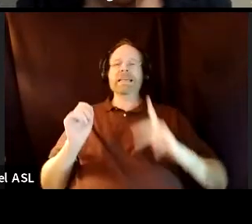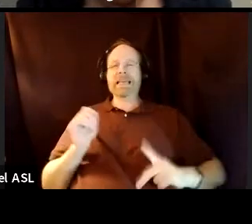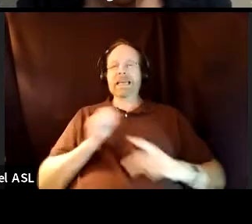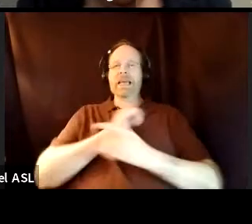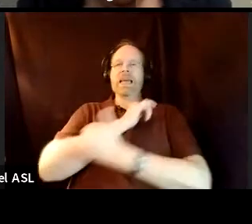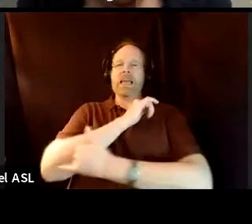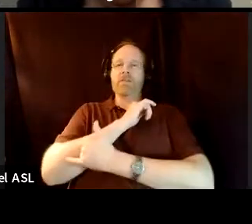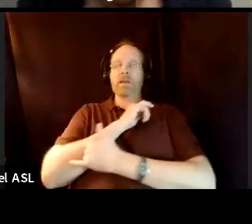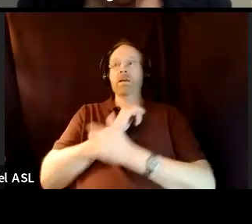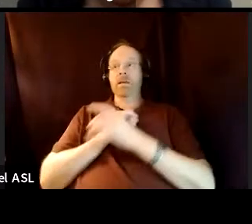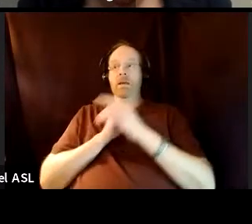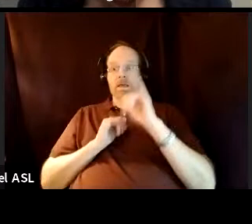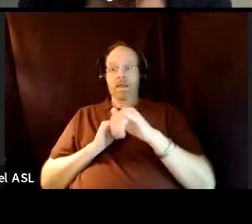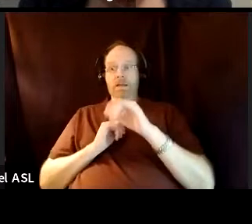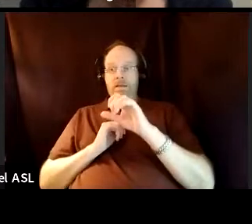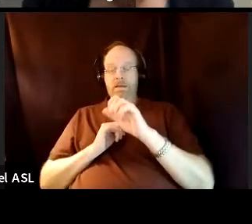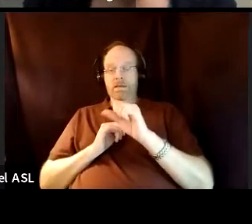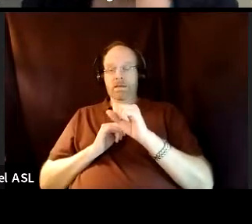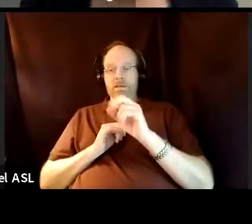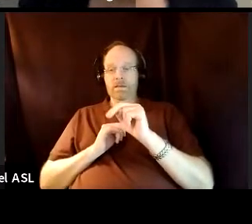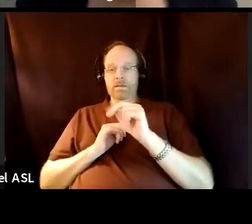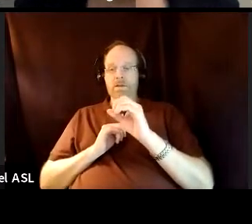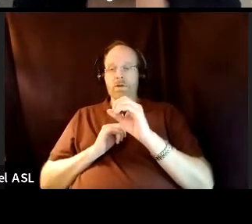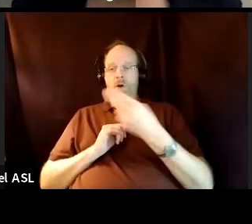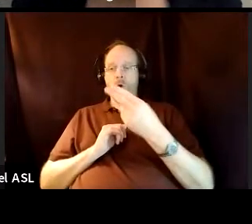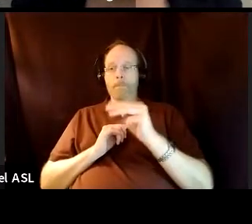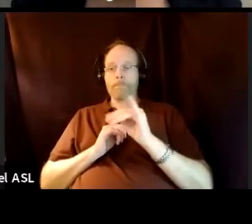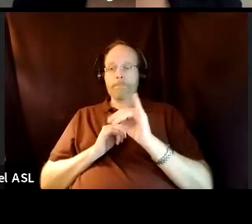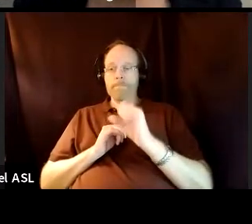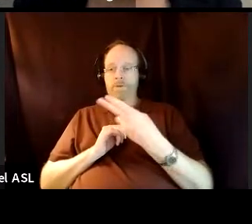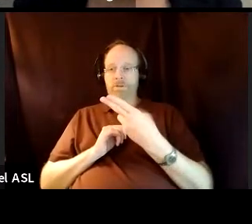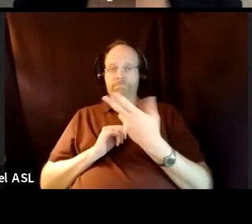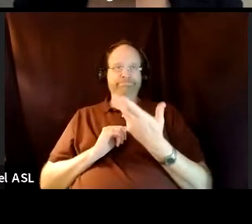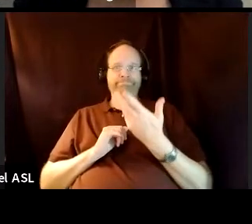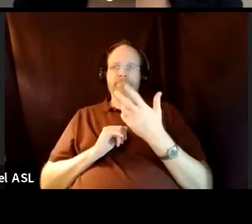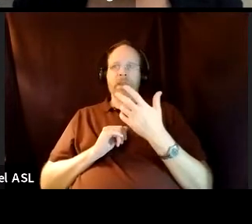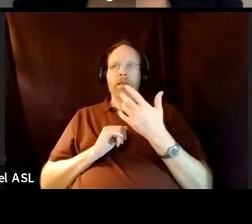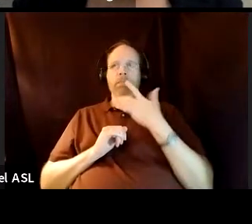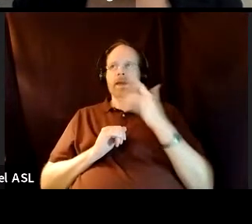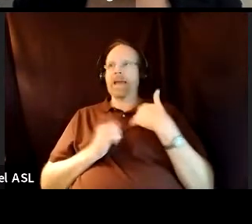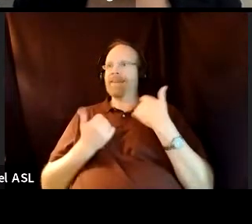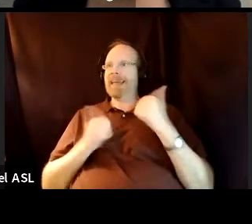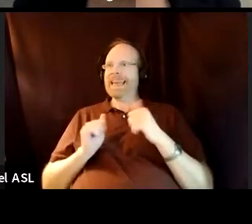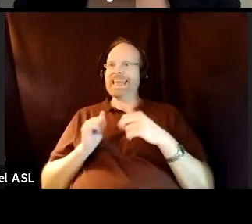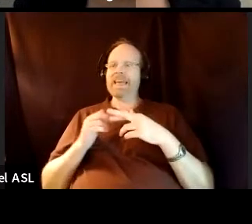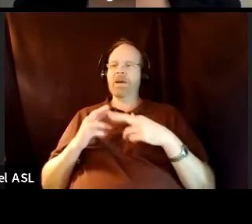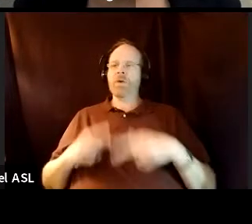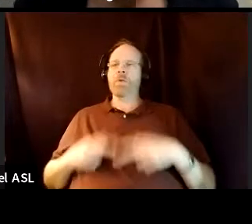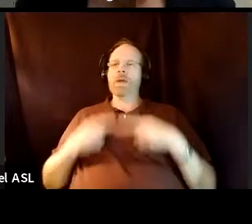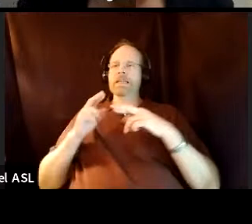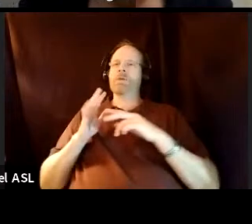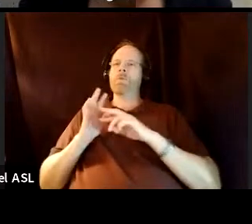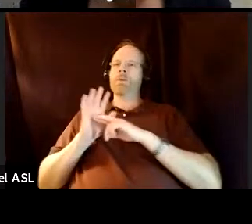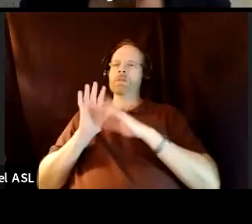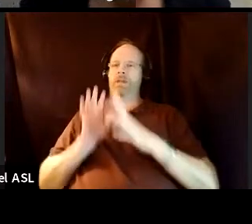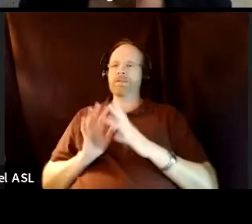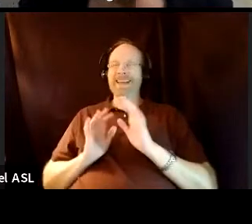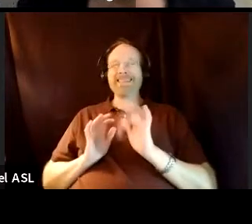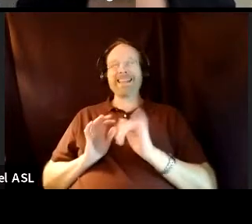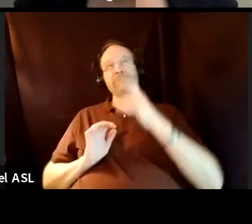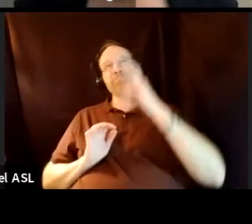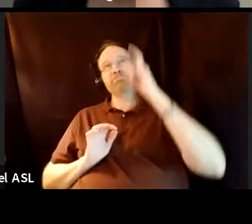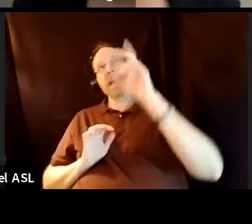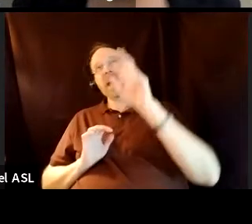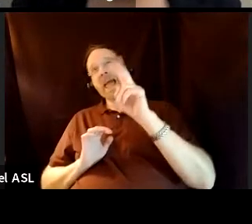third largest, is lucky to have any resident representative, and that one's interests are mostly from Everett North. My